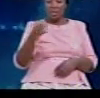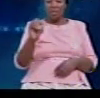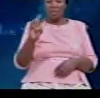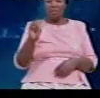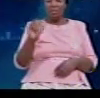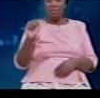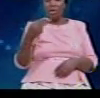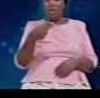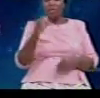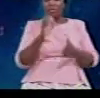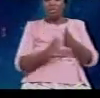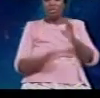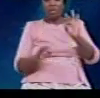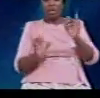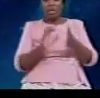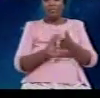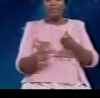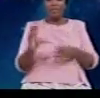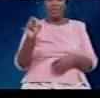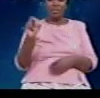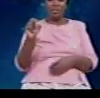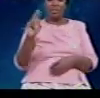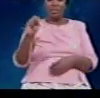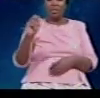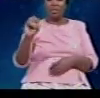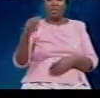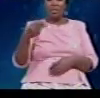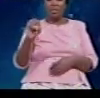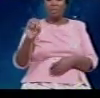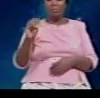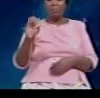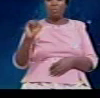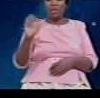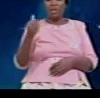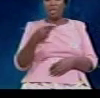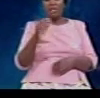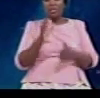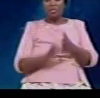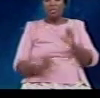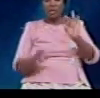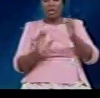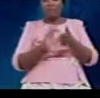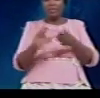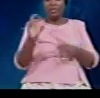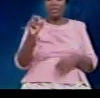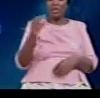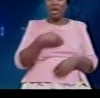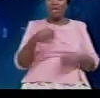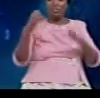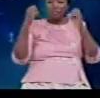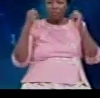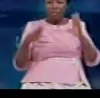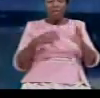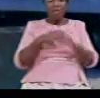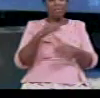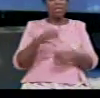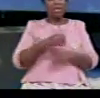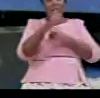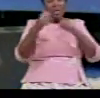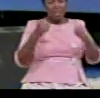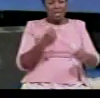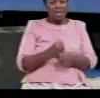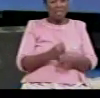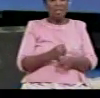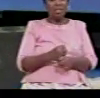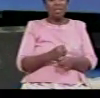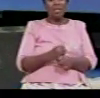Nehemiah chapter 9, verse 30. and many years did thou